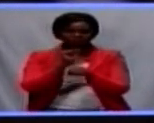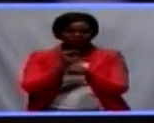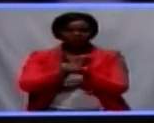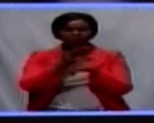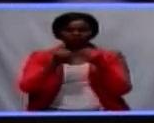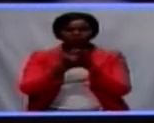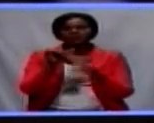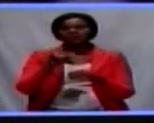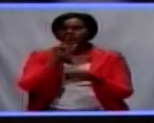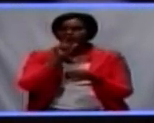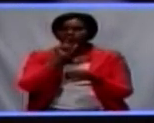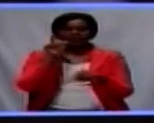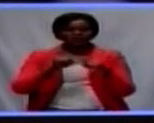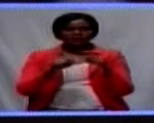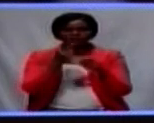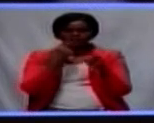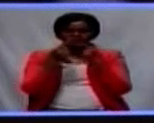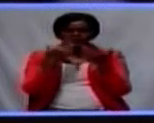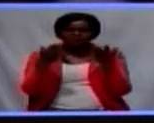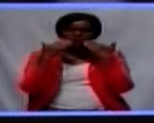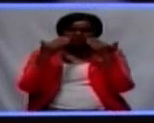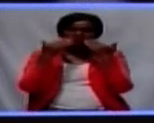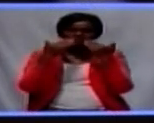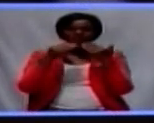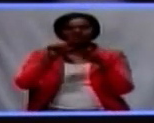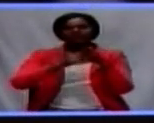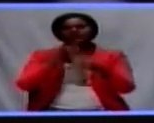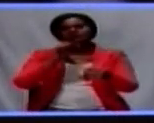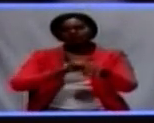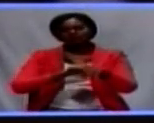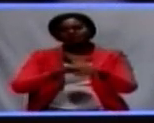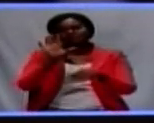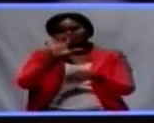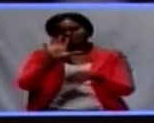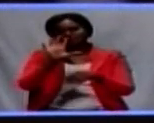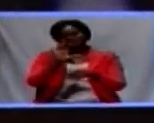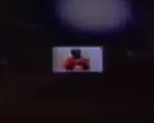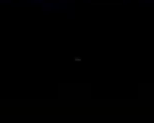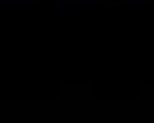Obviously, we couldn't tackle everything. But thank you for watching. Until next time, goodbye.